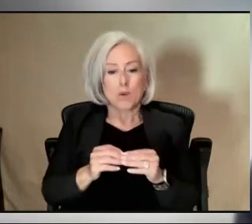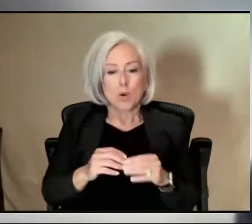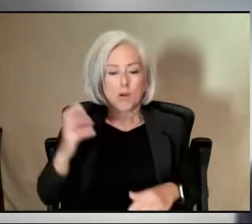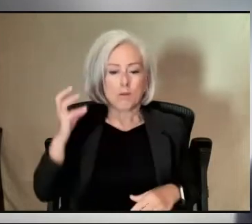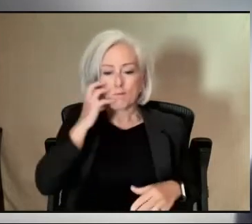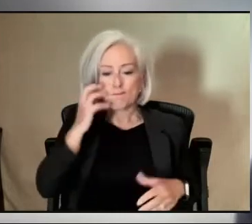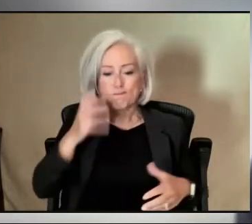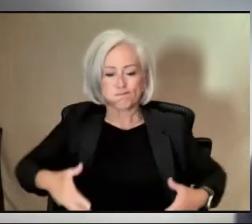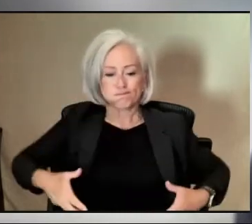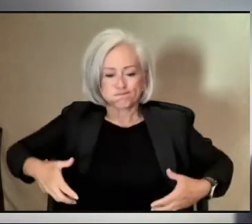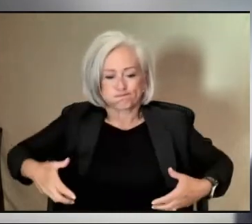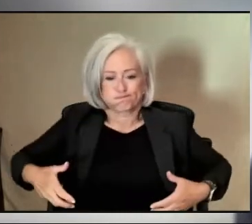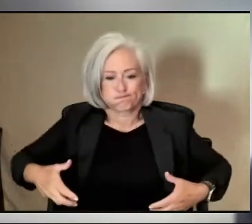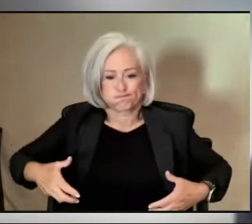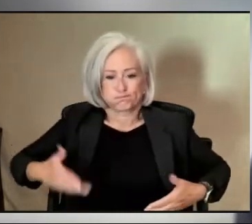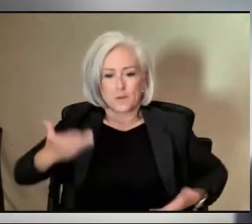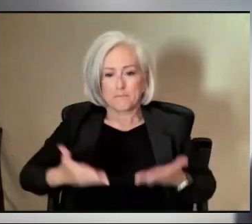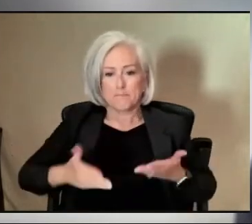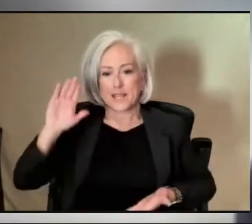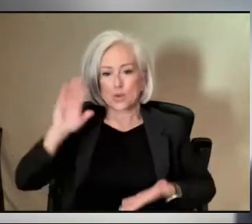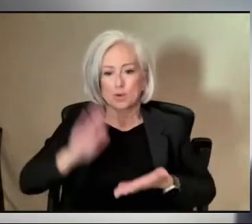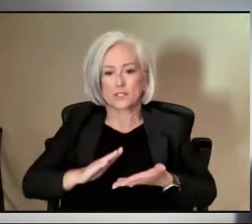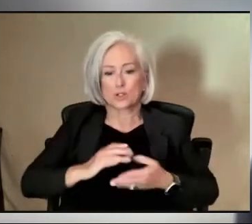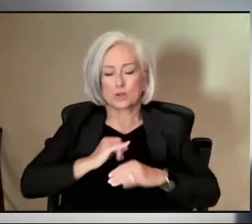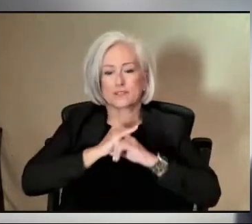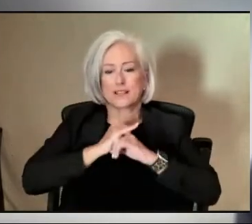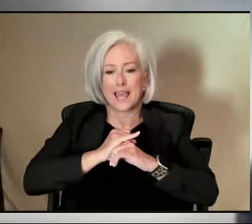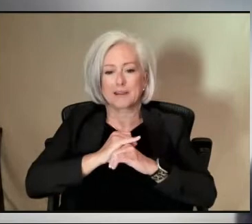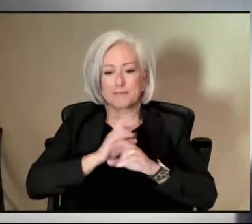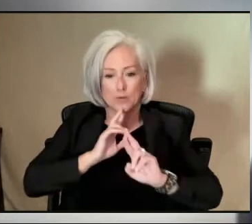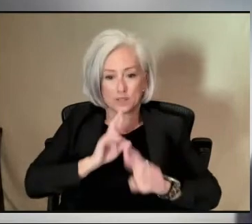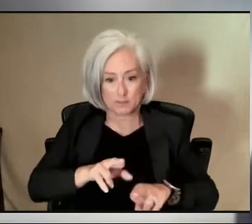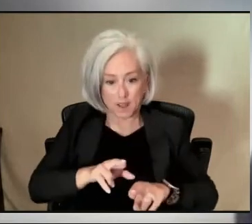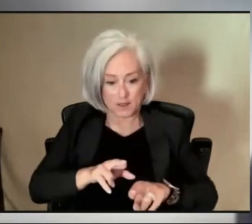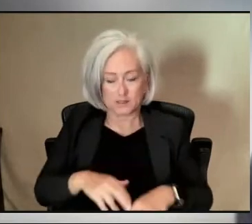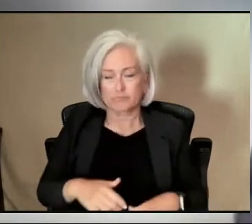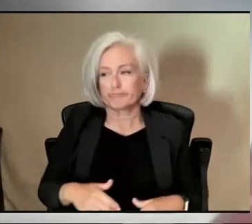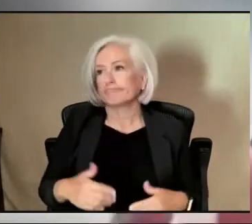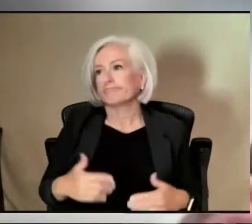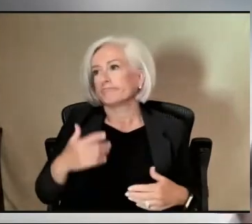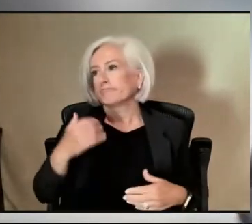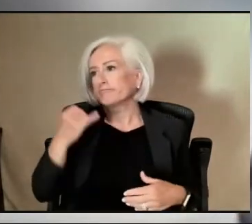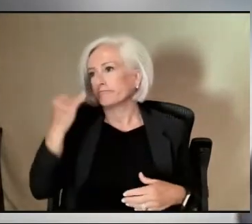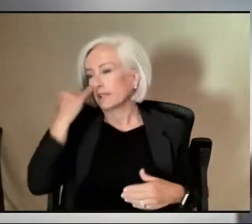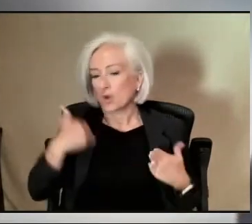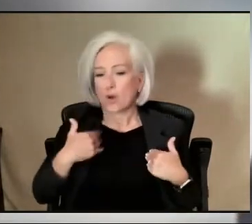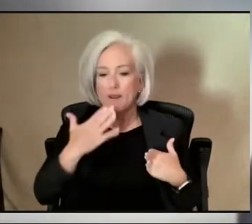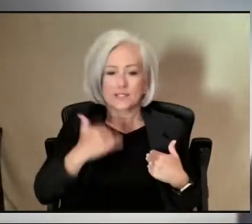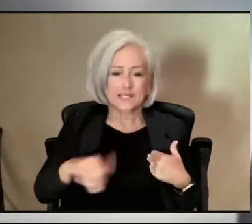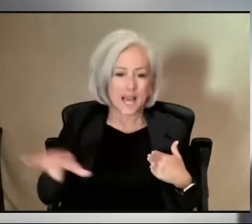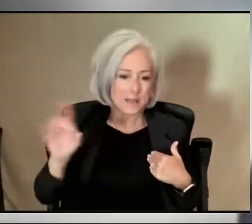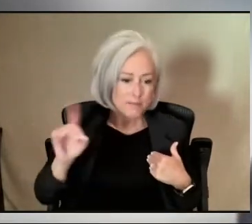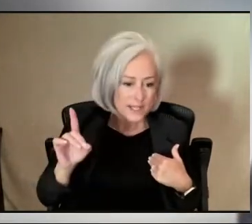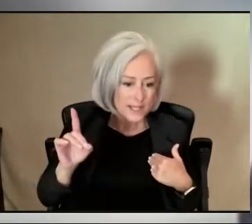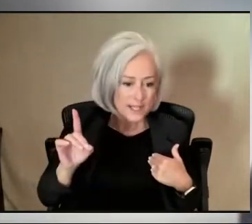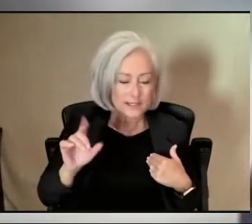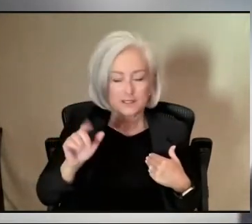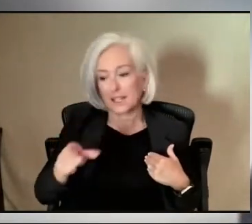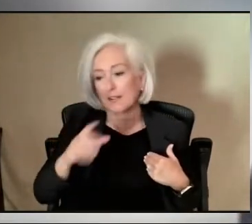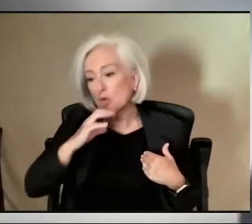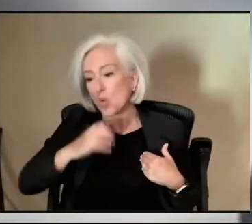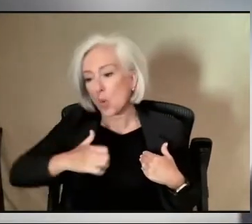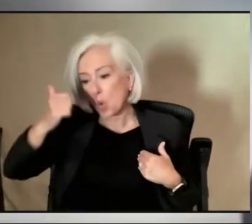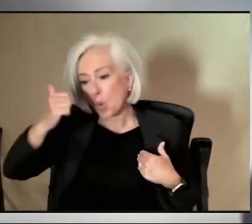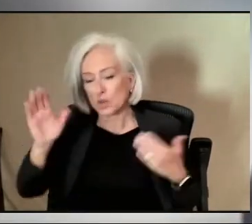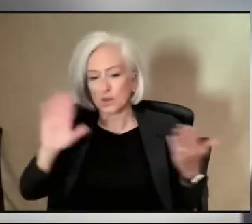antibody response. Having type 2 diabetes, being older rather than younger, all of those things